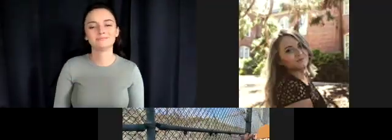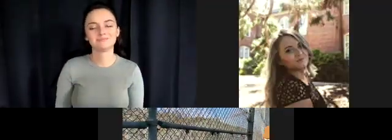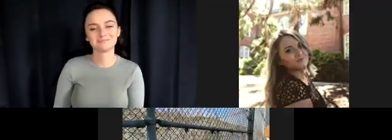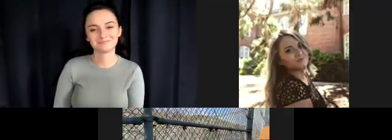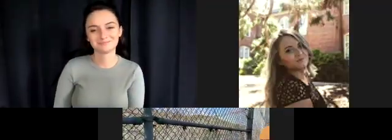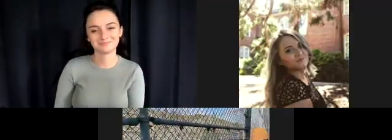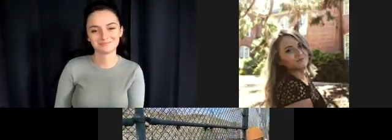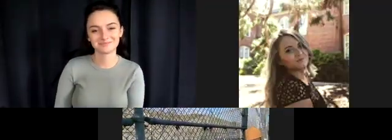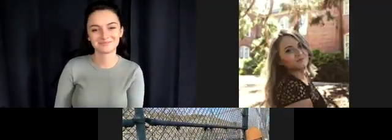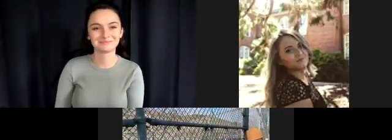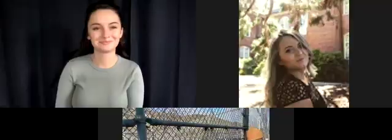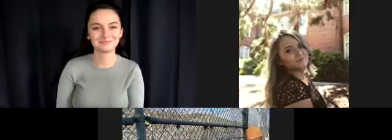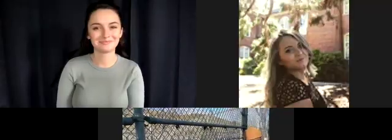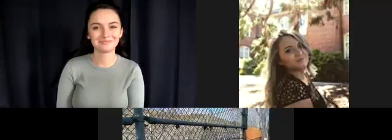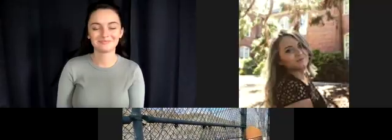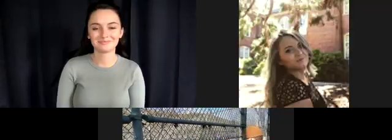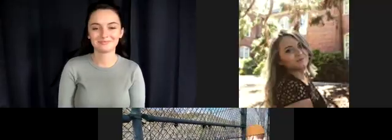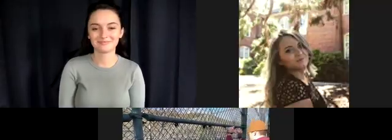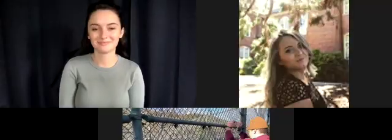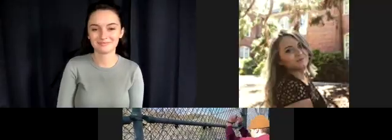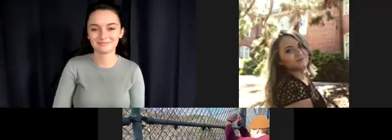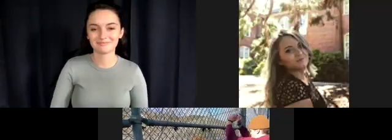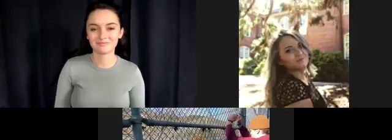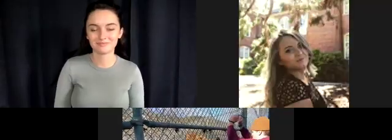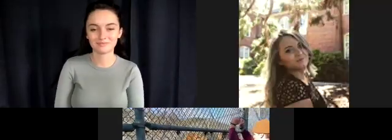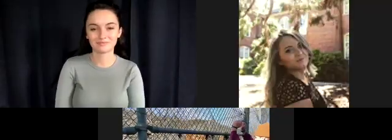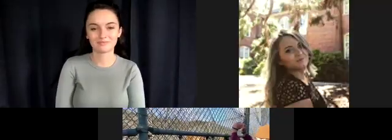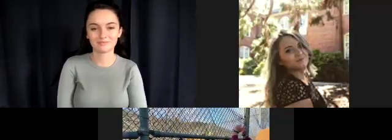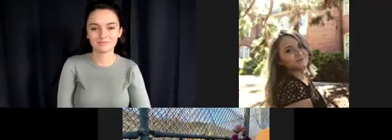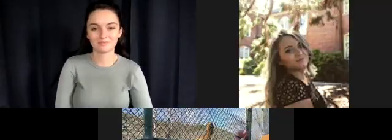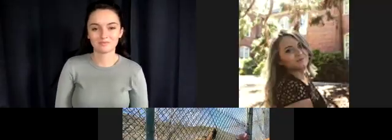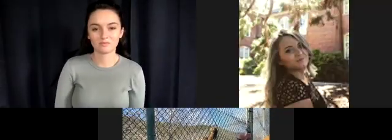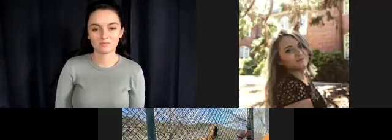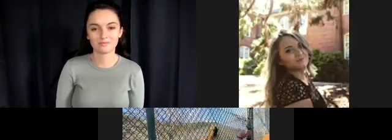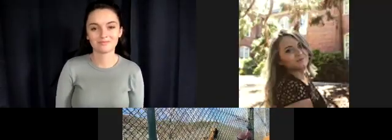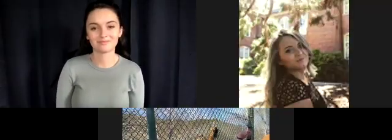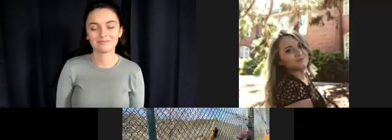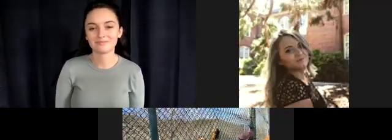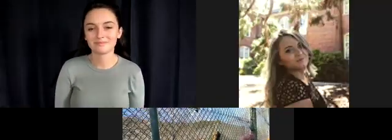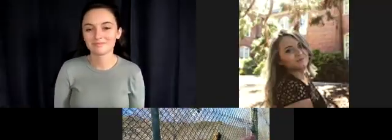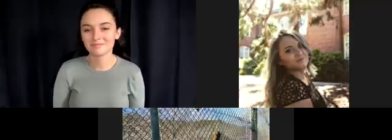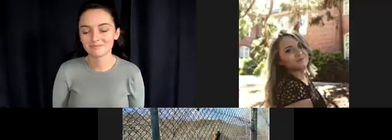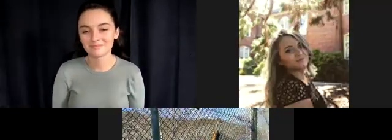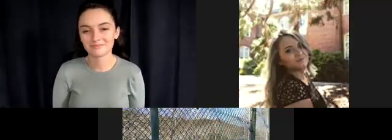one, next one, Yes. next one, snack, snack." And he's just like, sure, I could maybe.